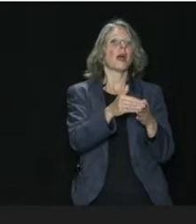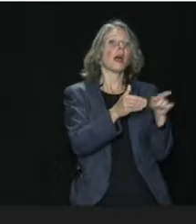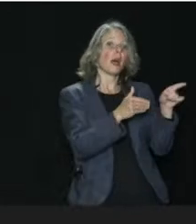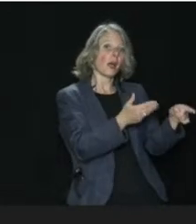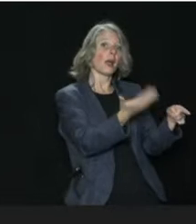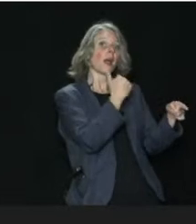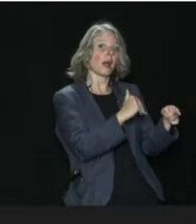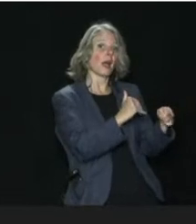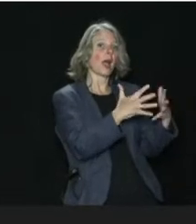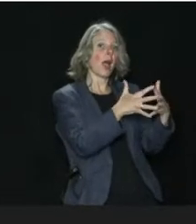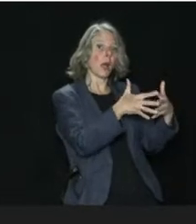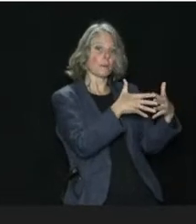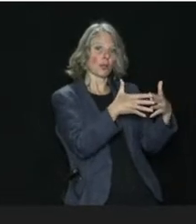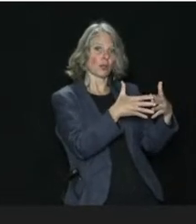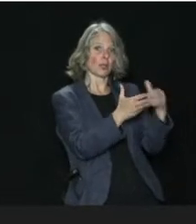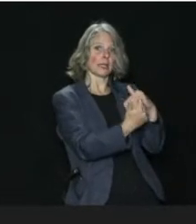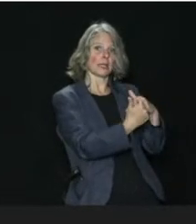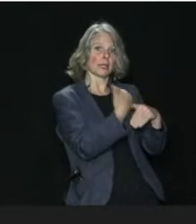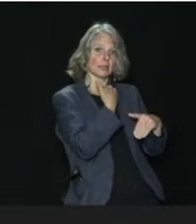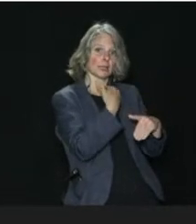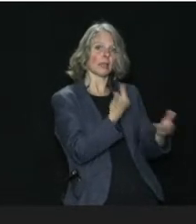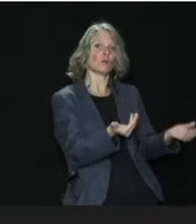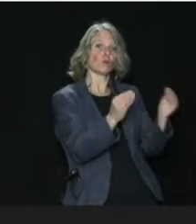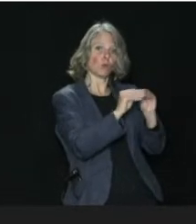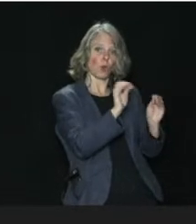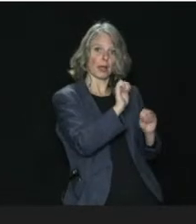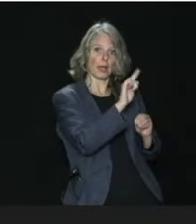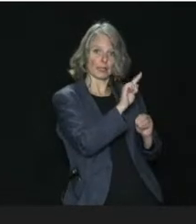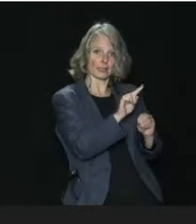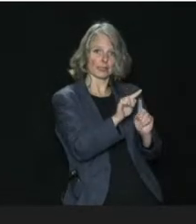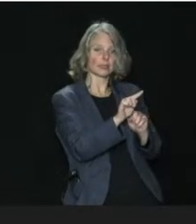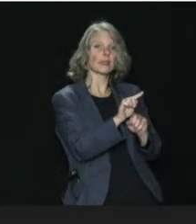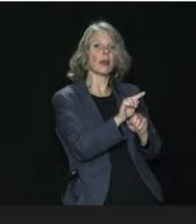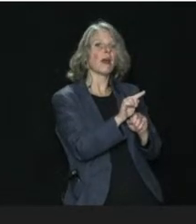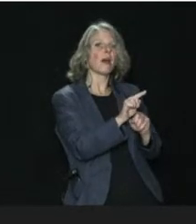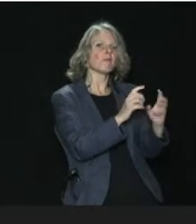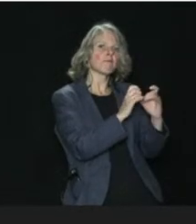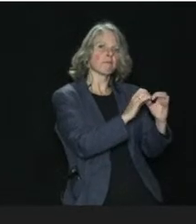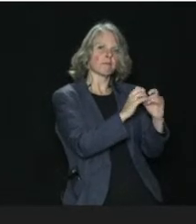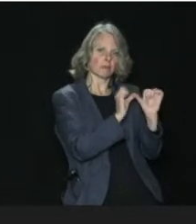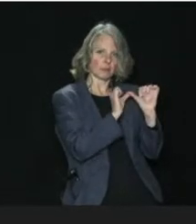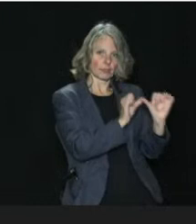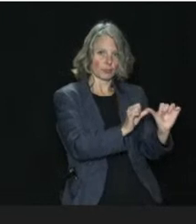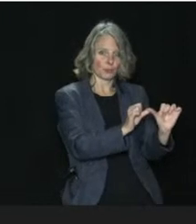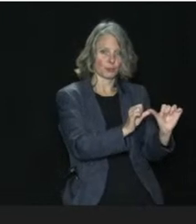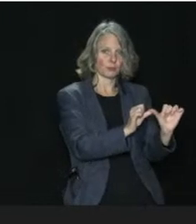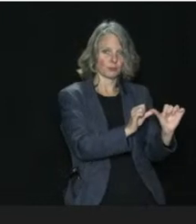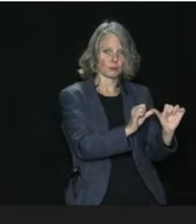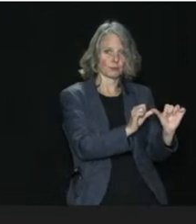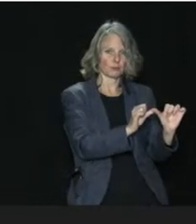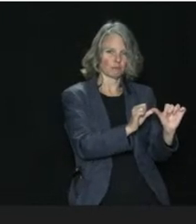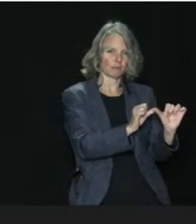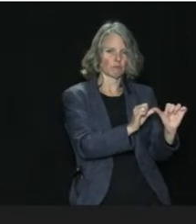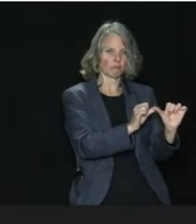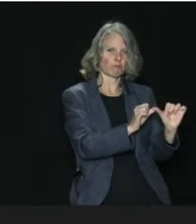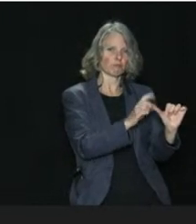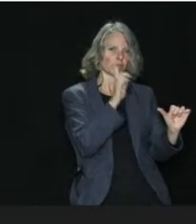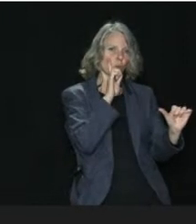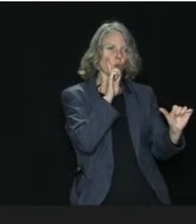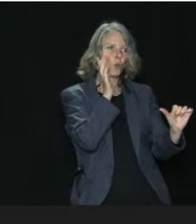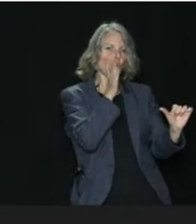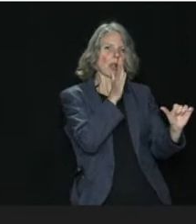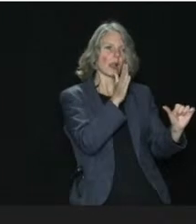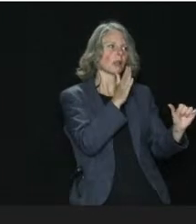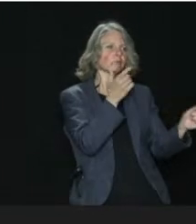States about the possibility of receiving doses from them under a similar exchange agreement that